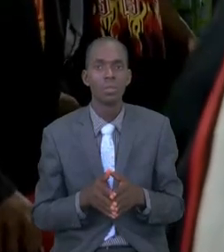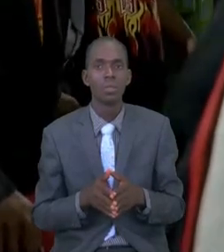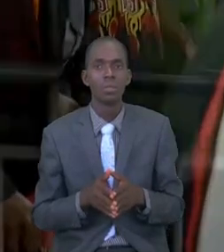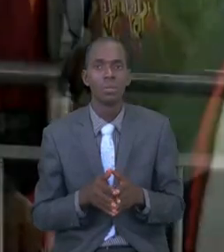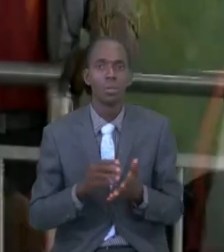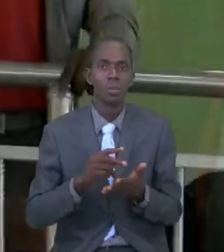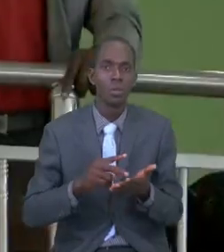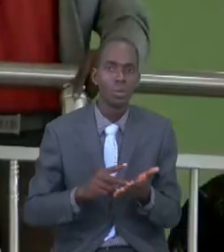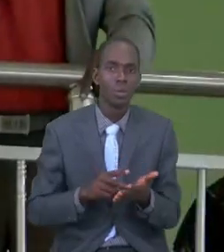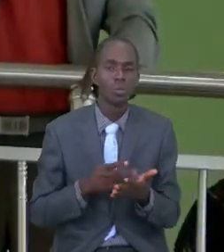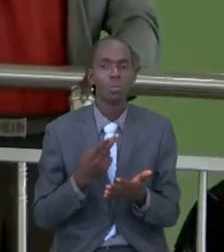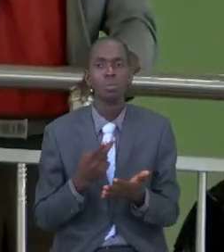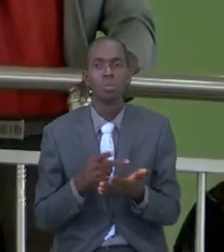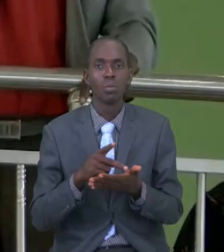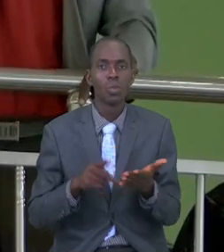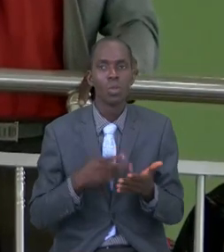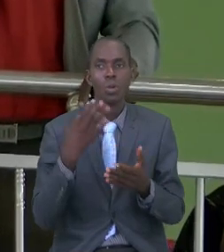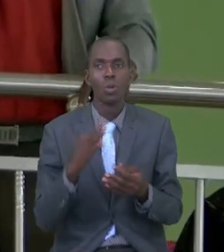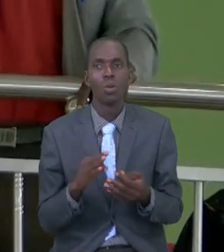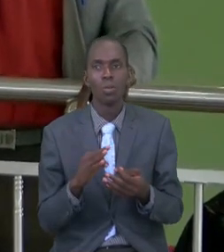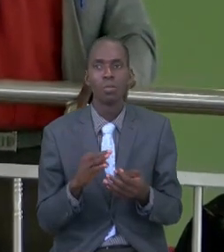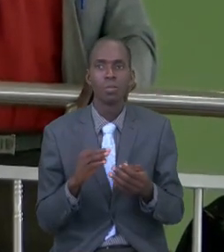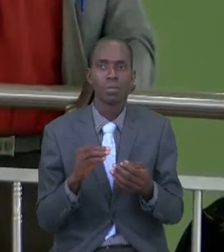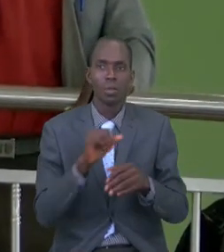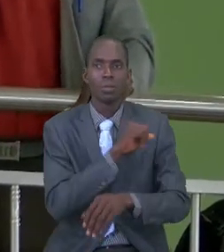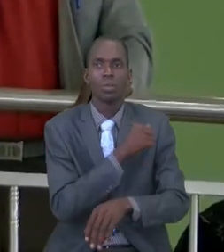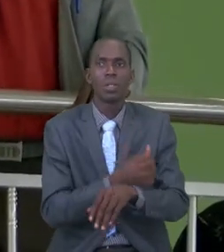Double portion of divine authority, ask Him.